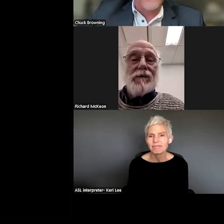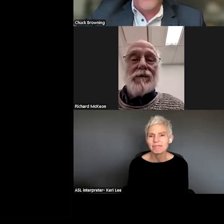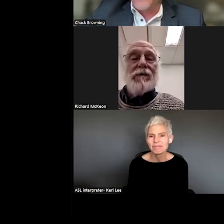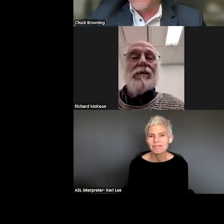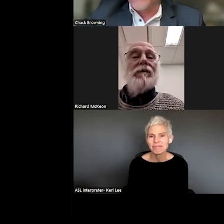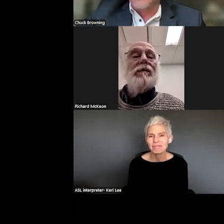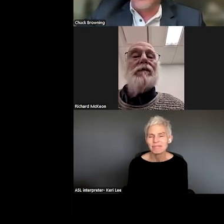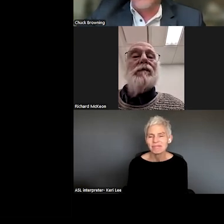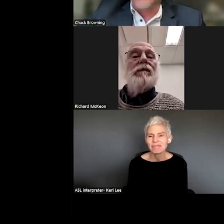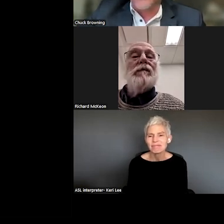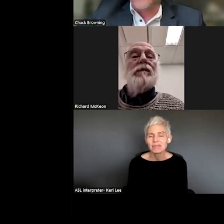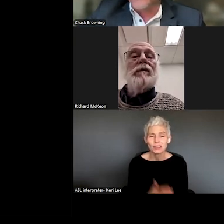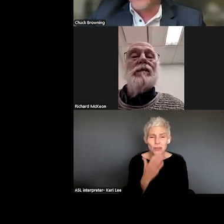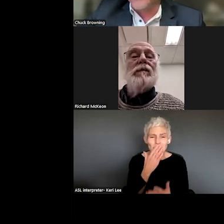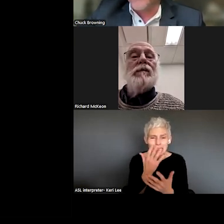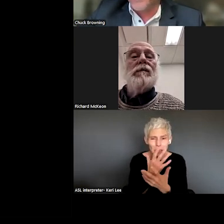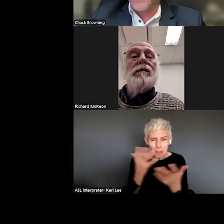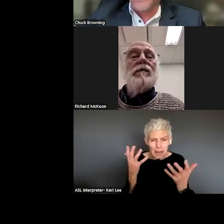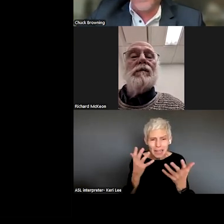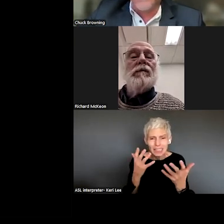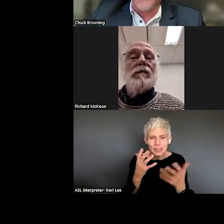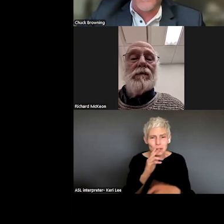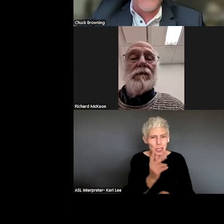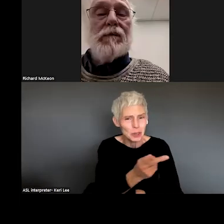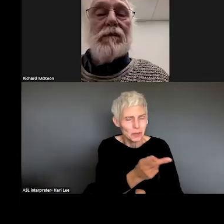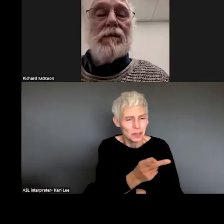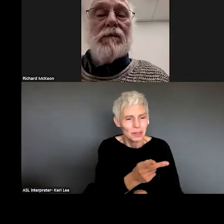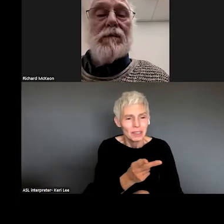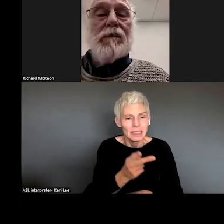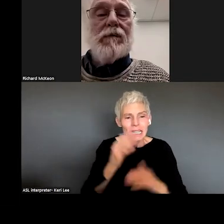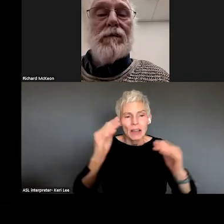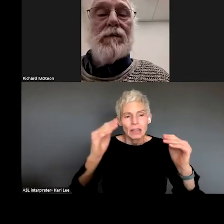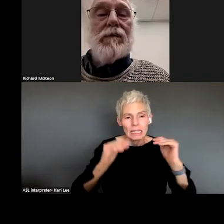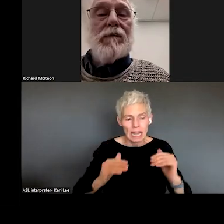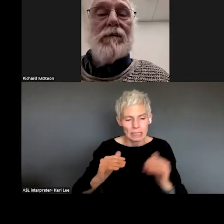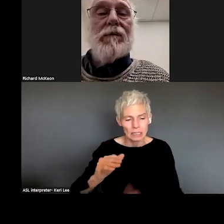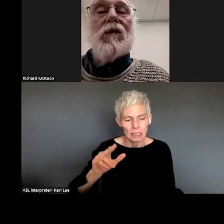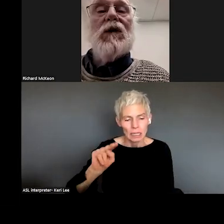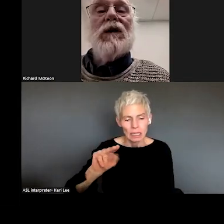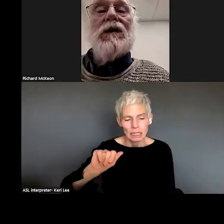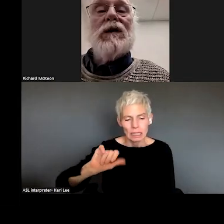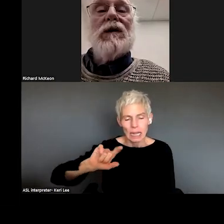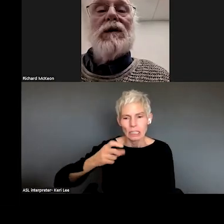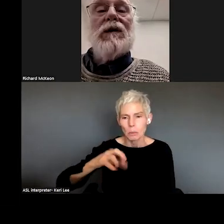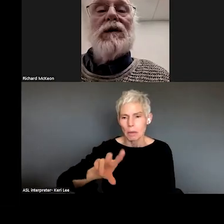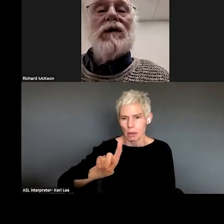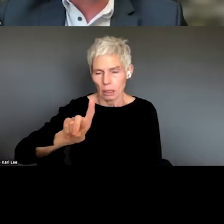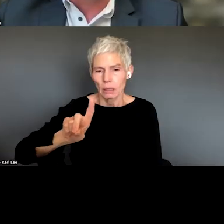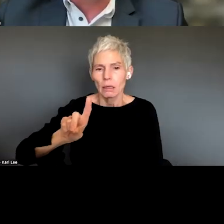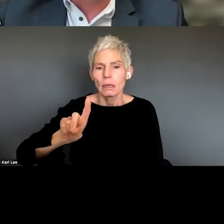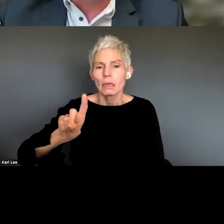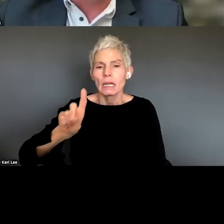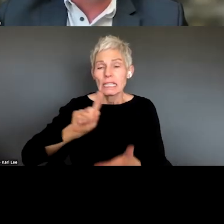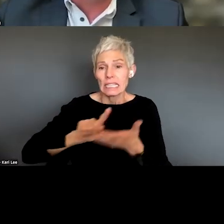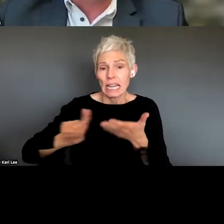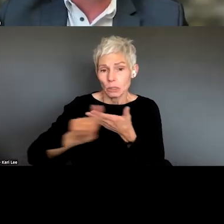So thanks so much for both of you. And we're going to move on to our NASHPD. So SAMHSA update will be coming next week. Yep. And we're